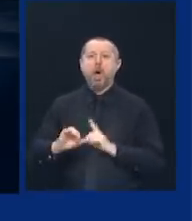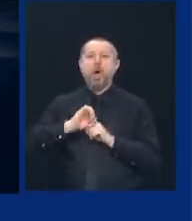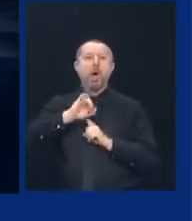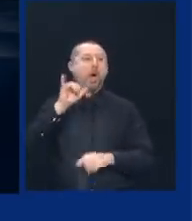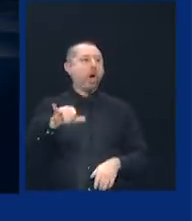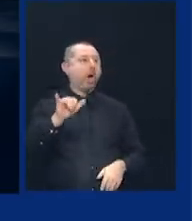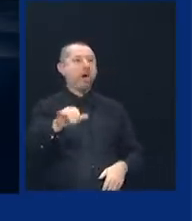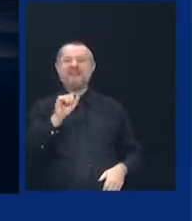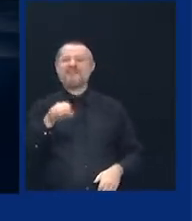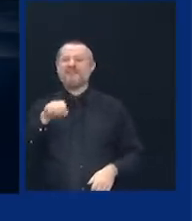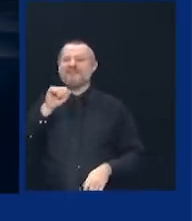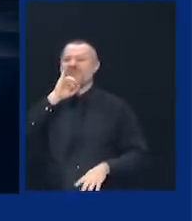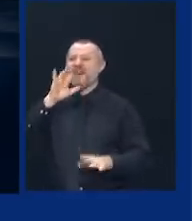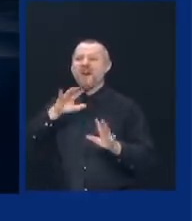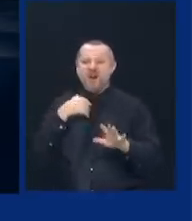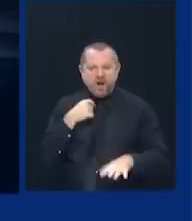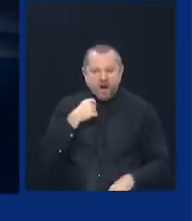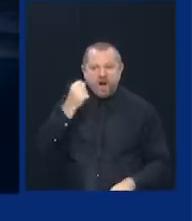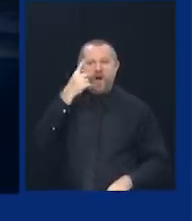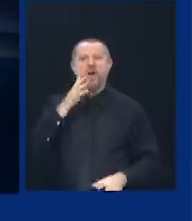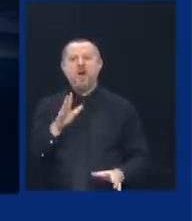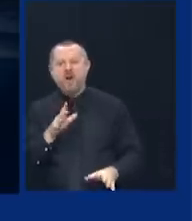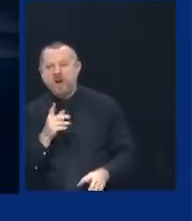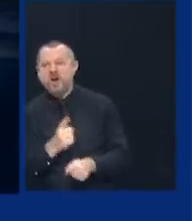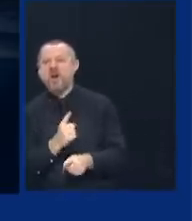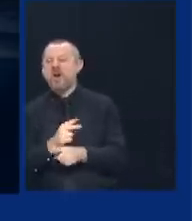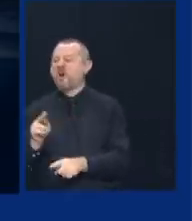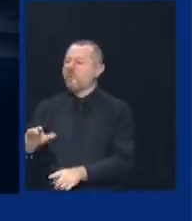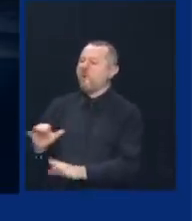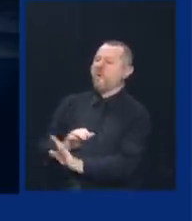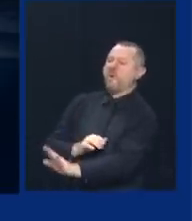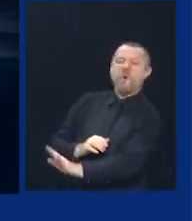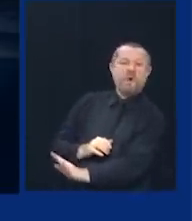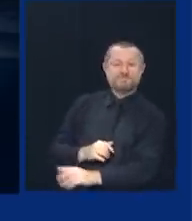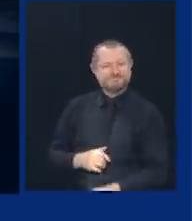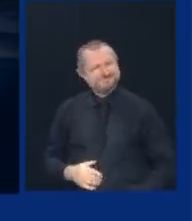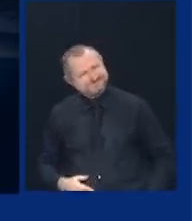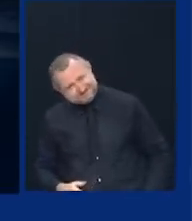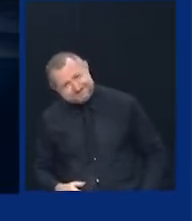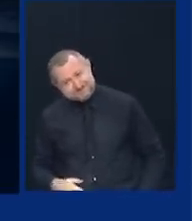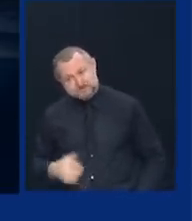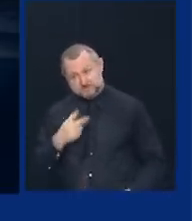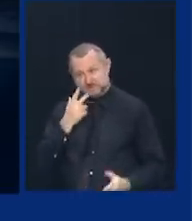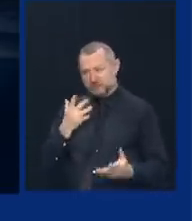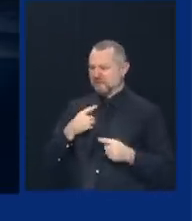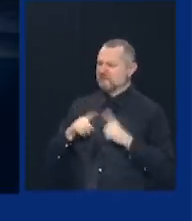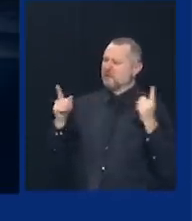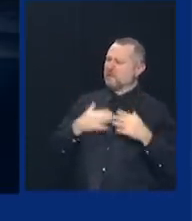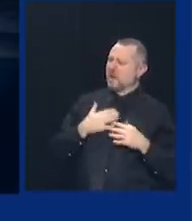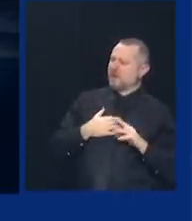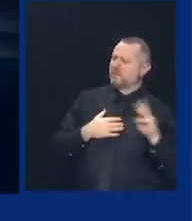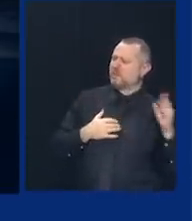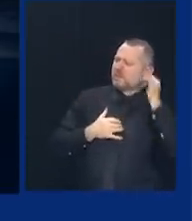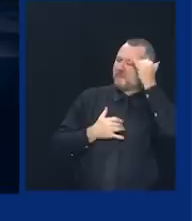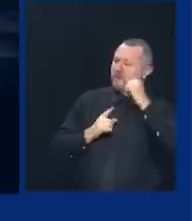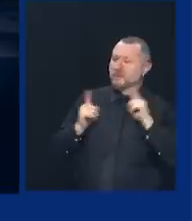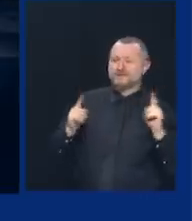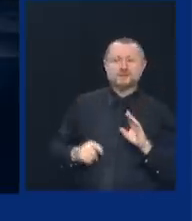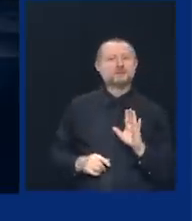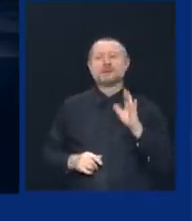was real in New York City, but I'm in Buffalo. Buffalo is much different than New York City.